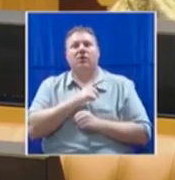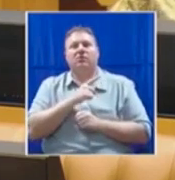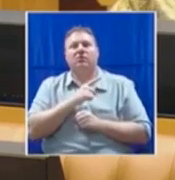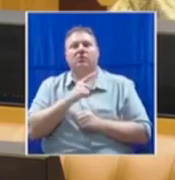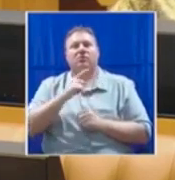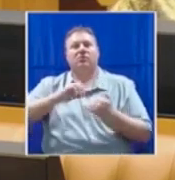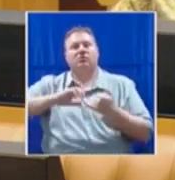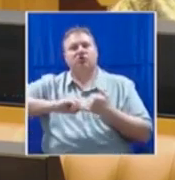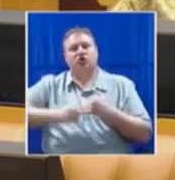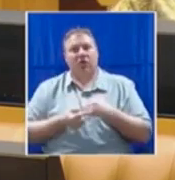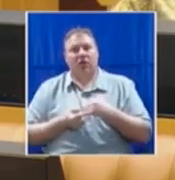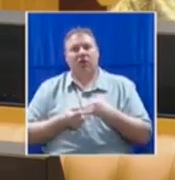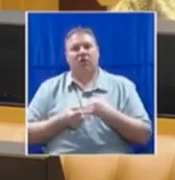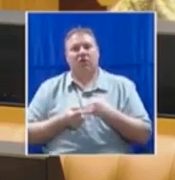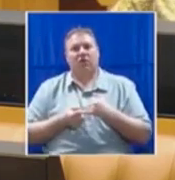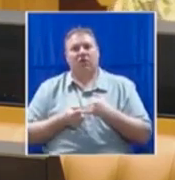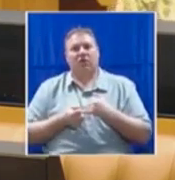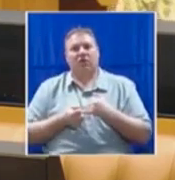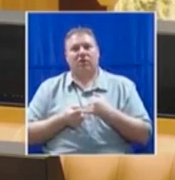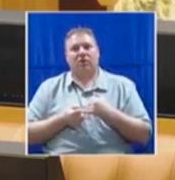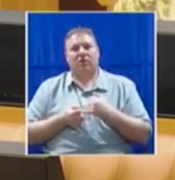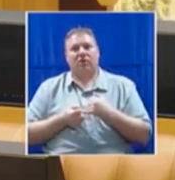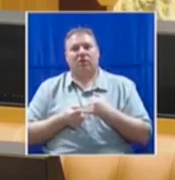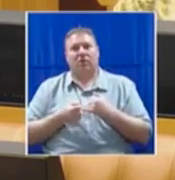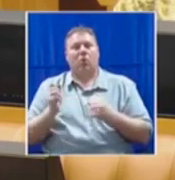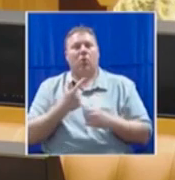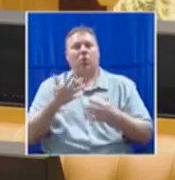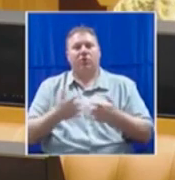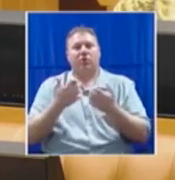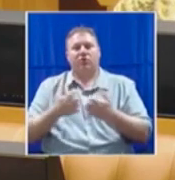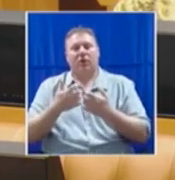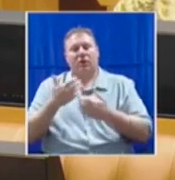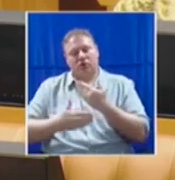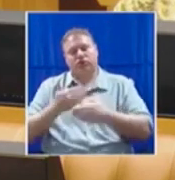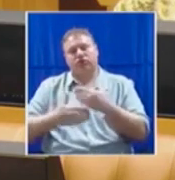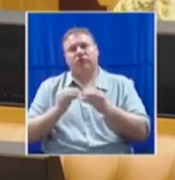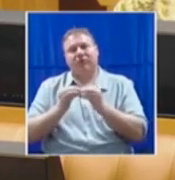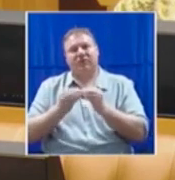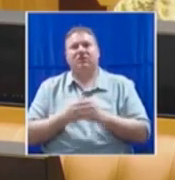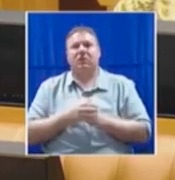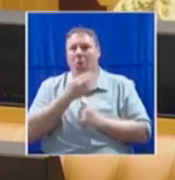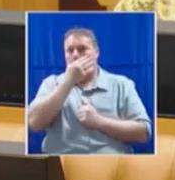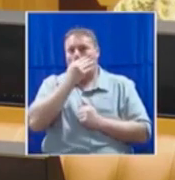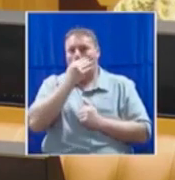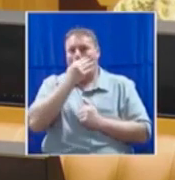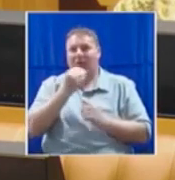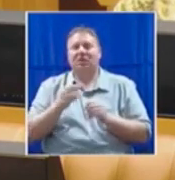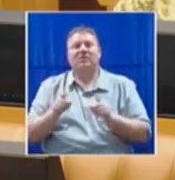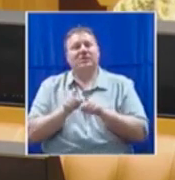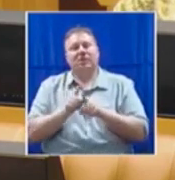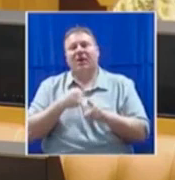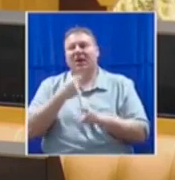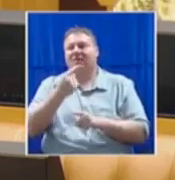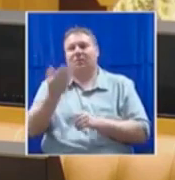all means to mitigate on the challenges that we have. But like I said earlier on,